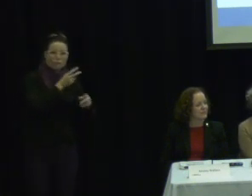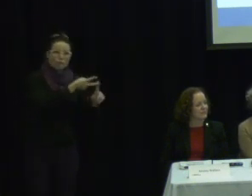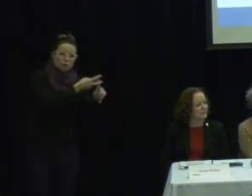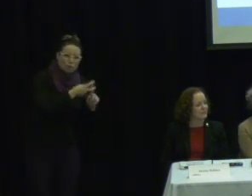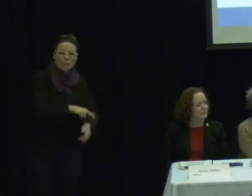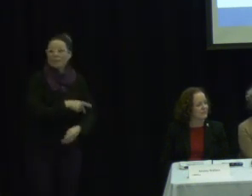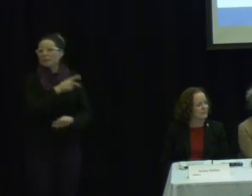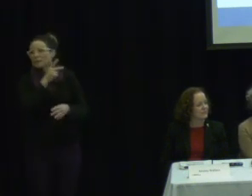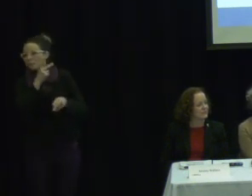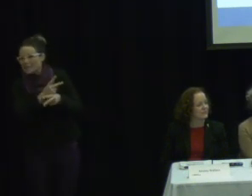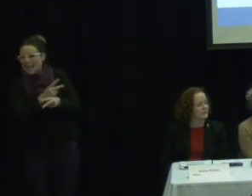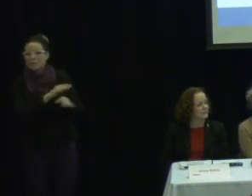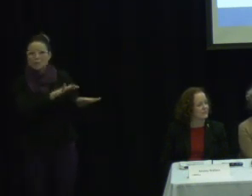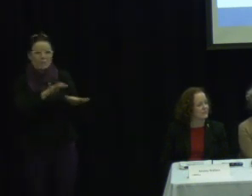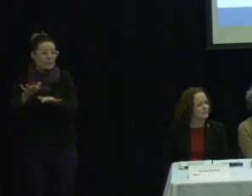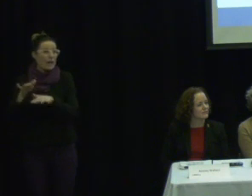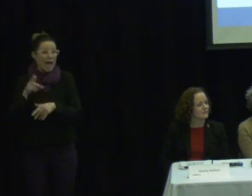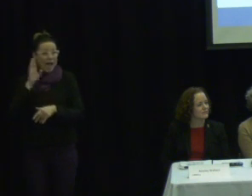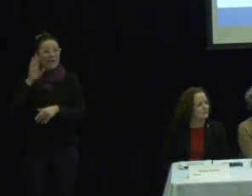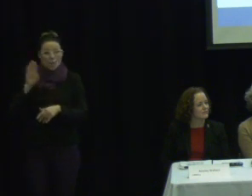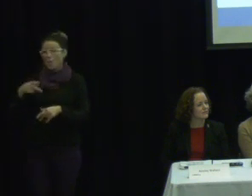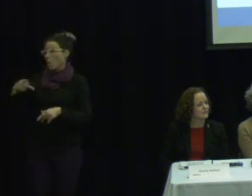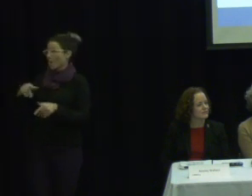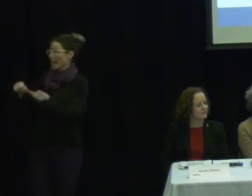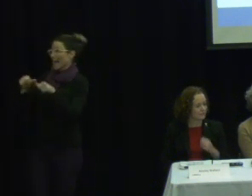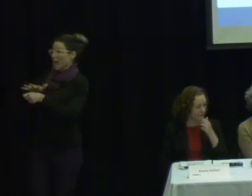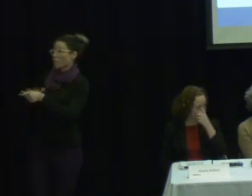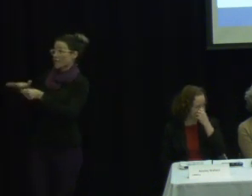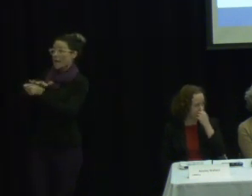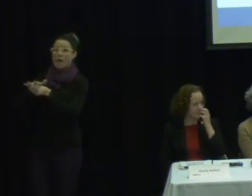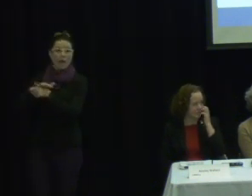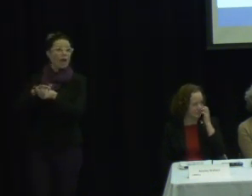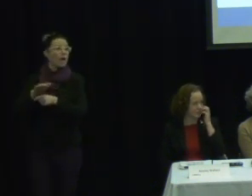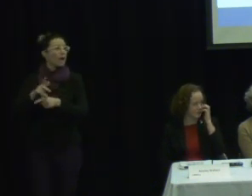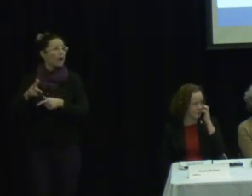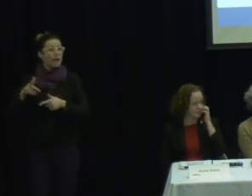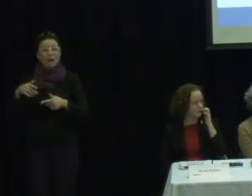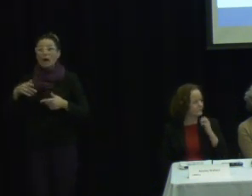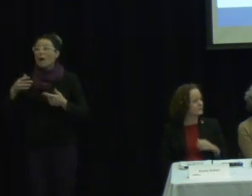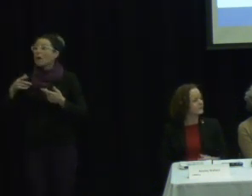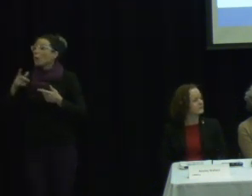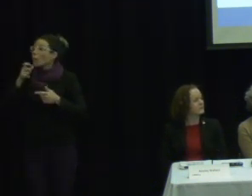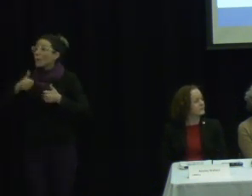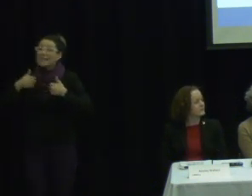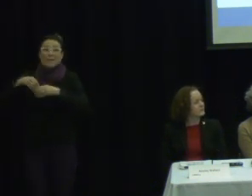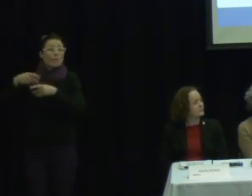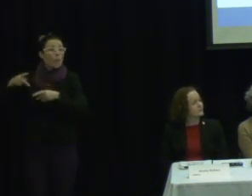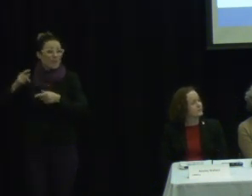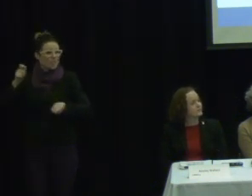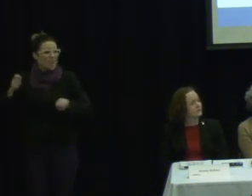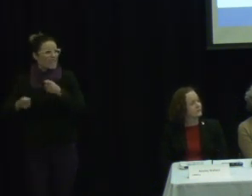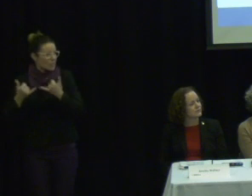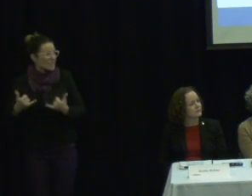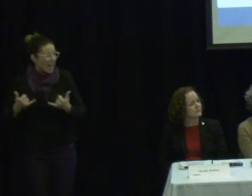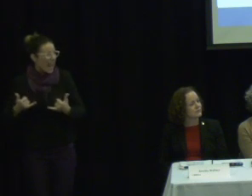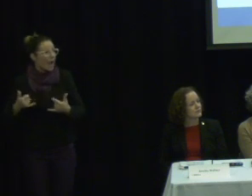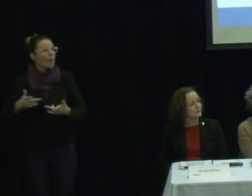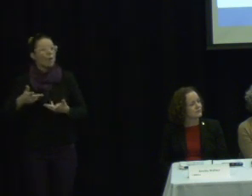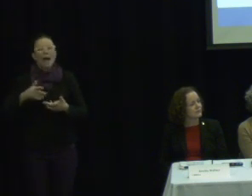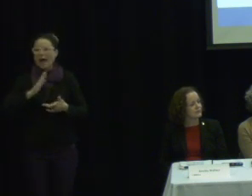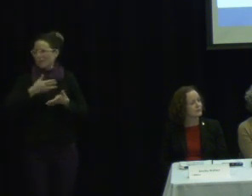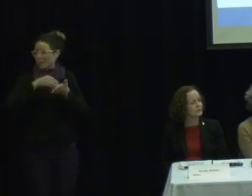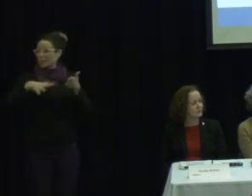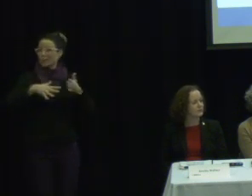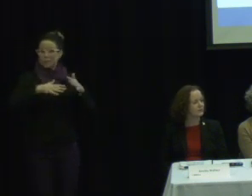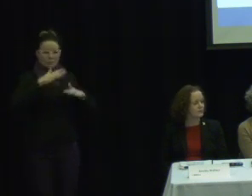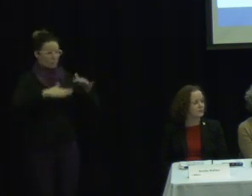our students from, is changing, has changed. Our student body has changed. USM has recently been in the